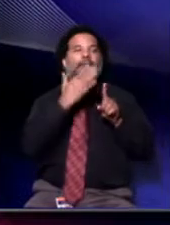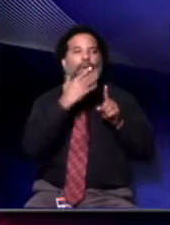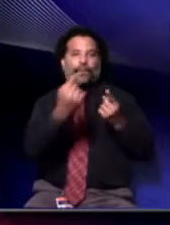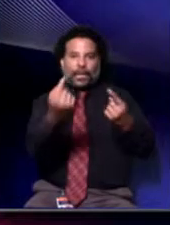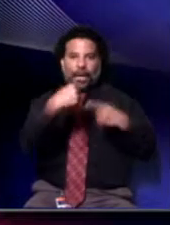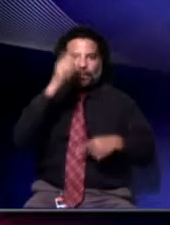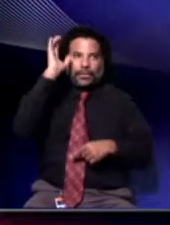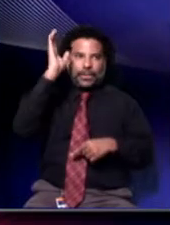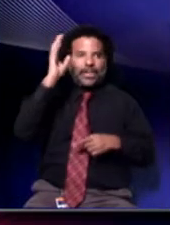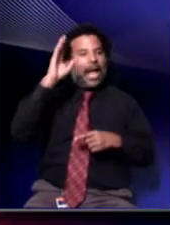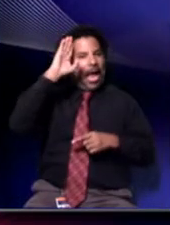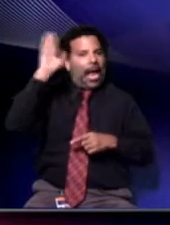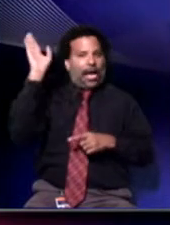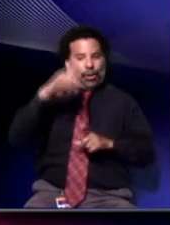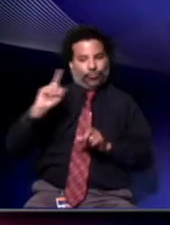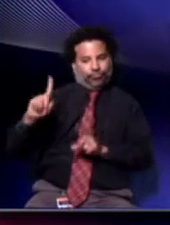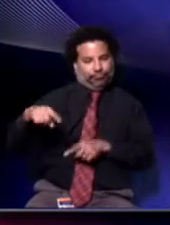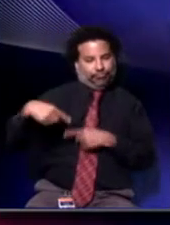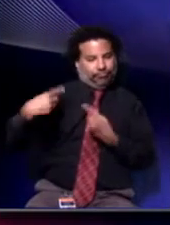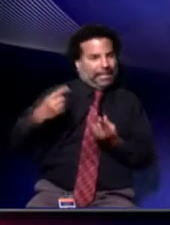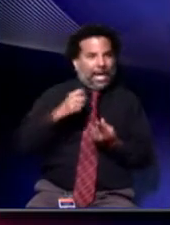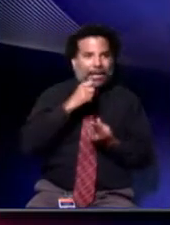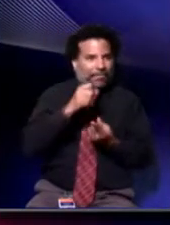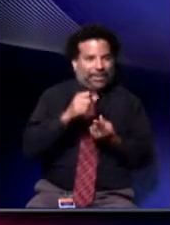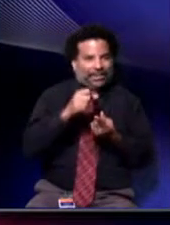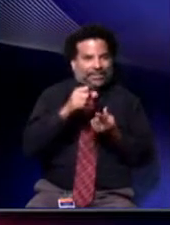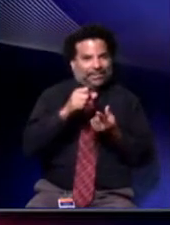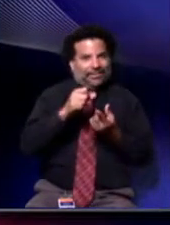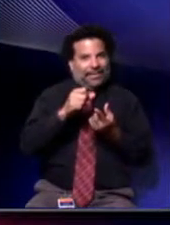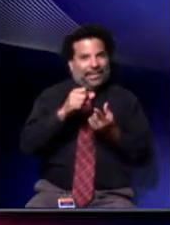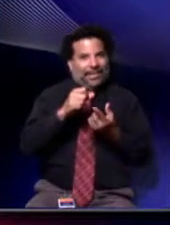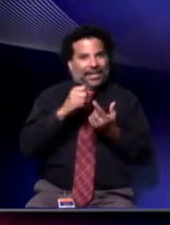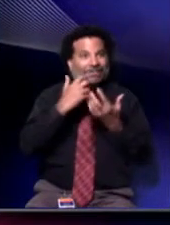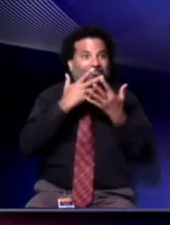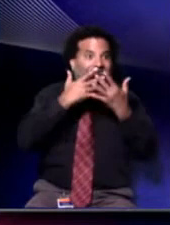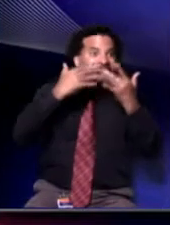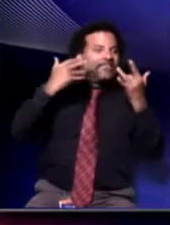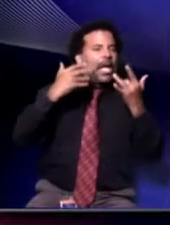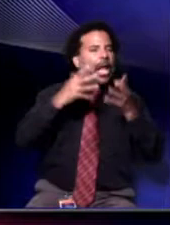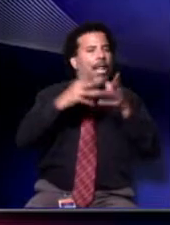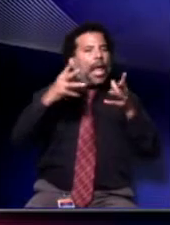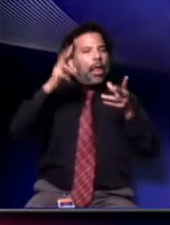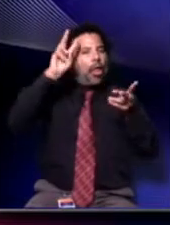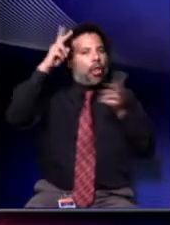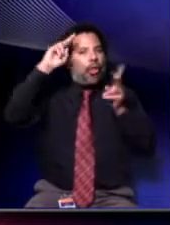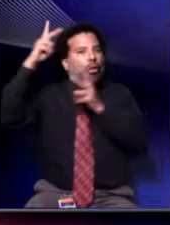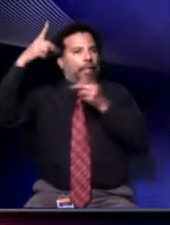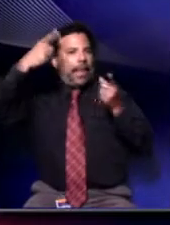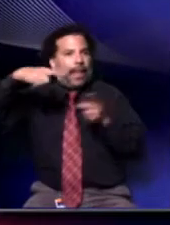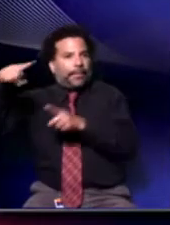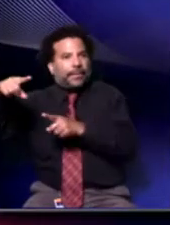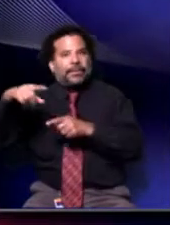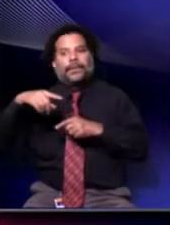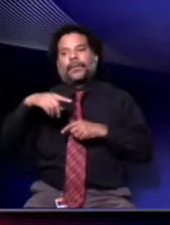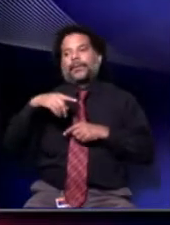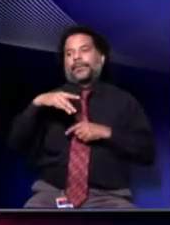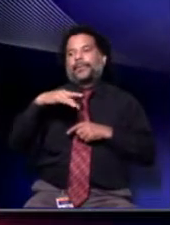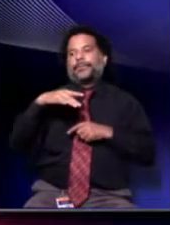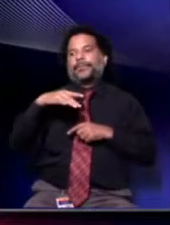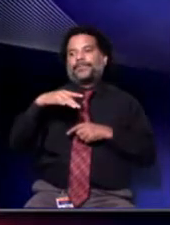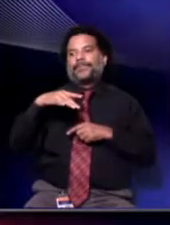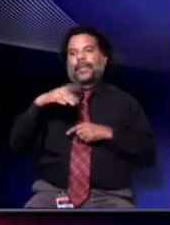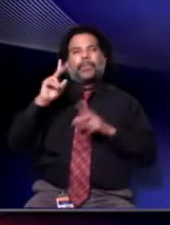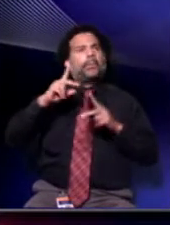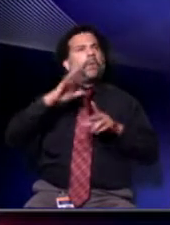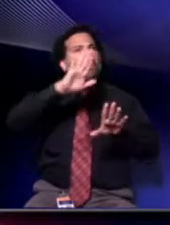It has not been a pleasant task as I watched you make these presentations, because there's a lot of misunderstanding and sources of concern